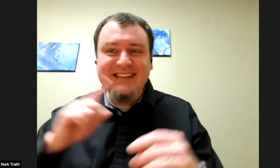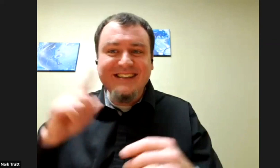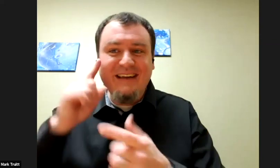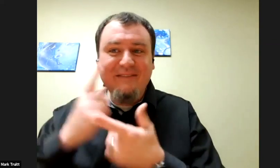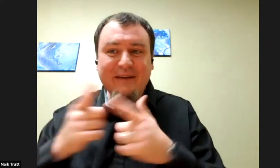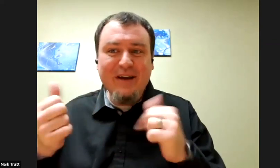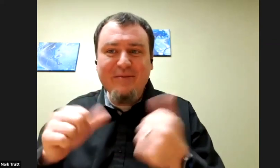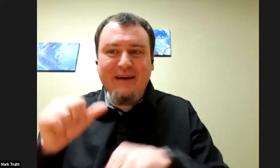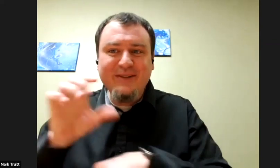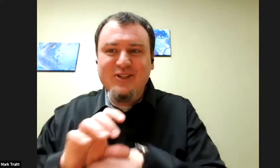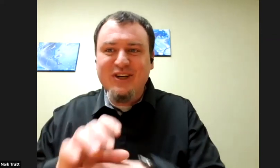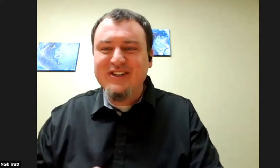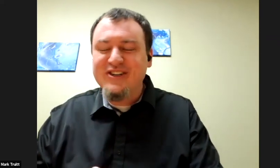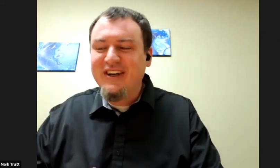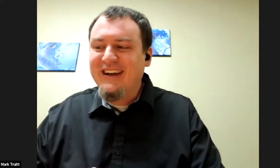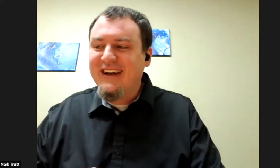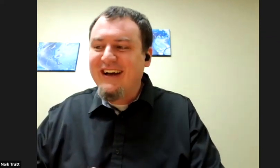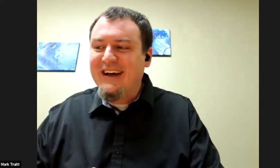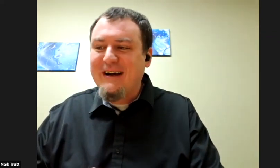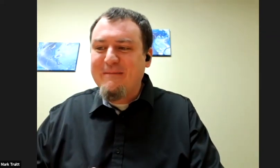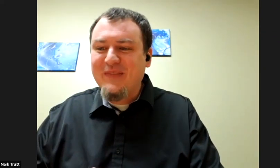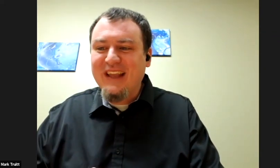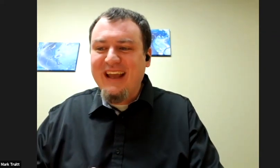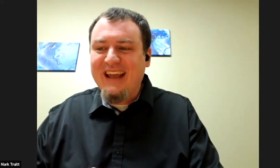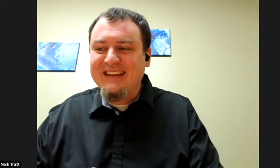outside that says Deaf Liberty Baptist Church.